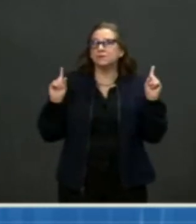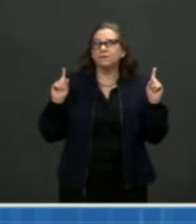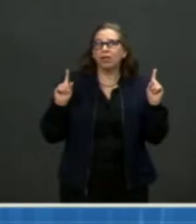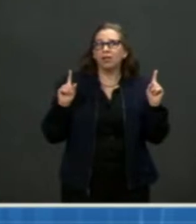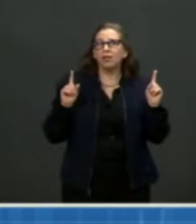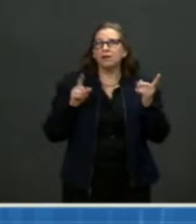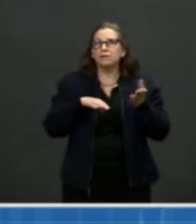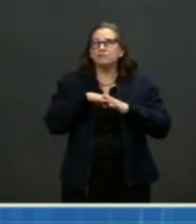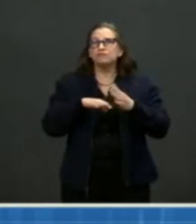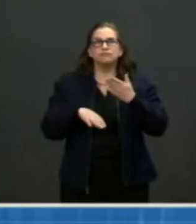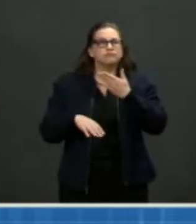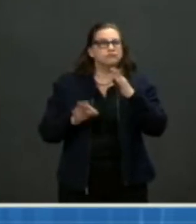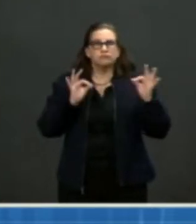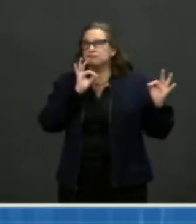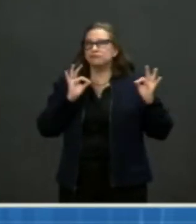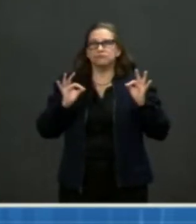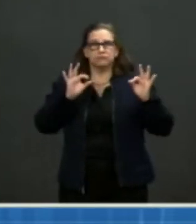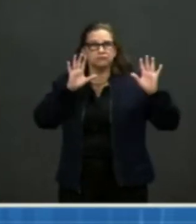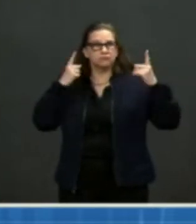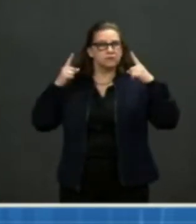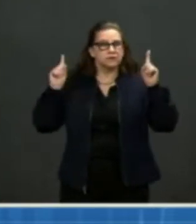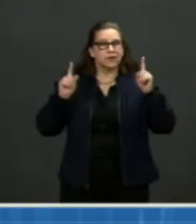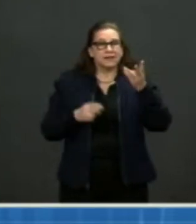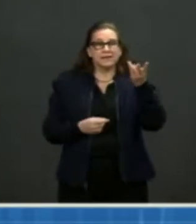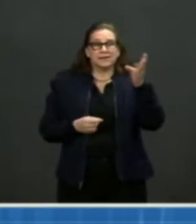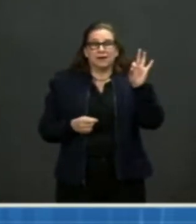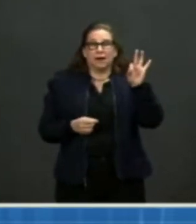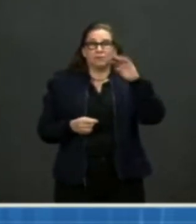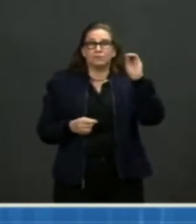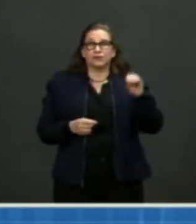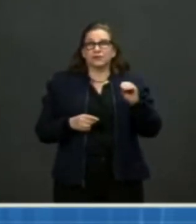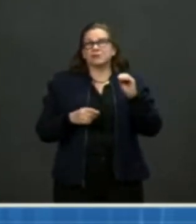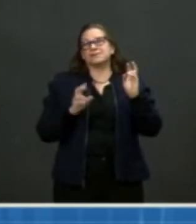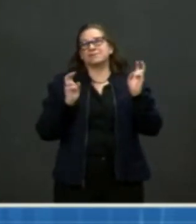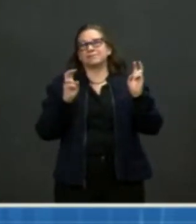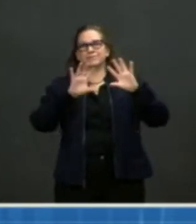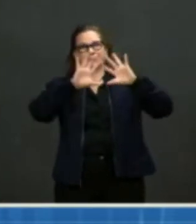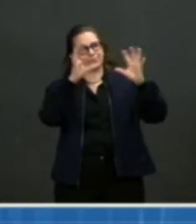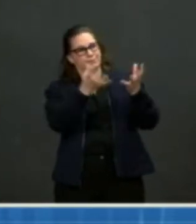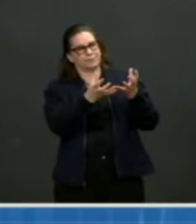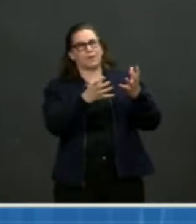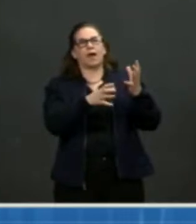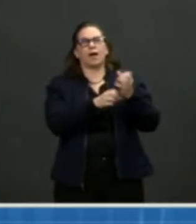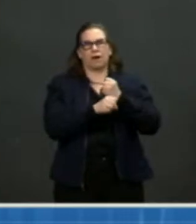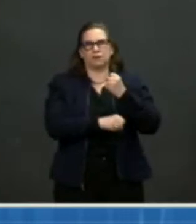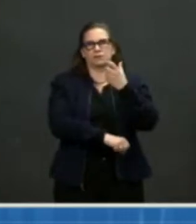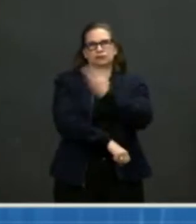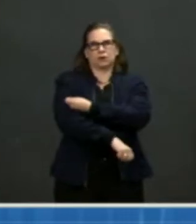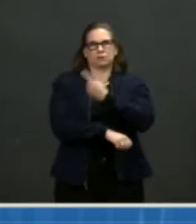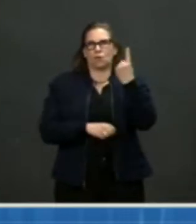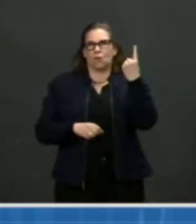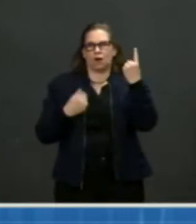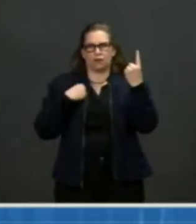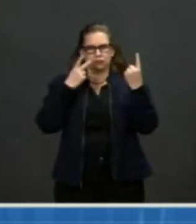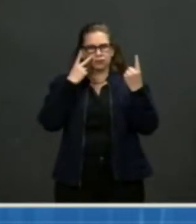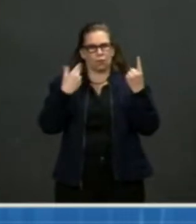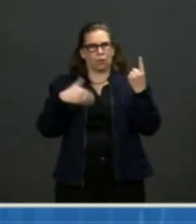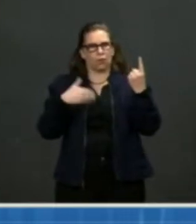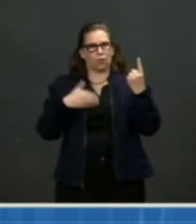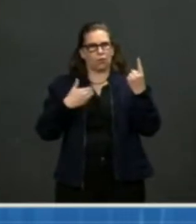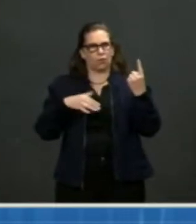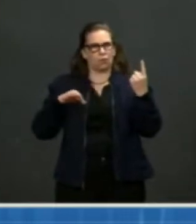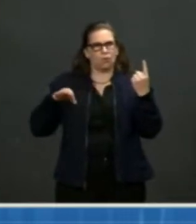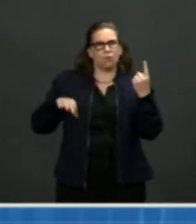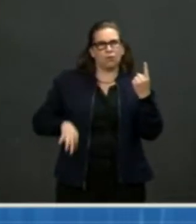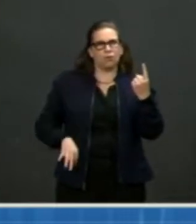fully vaccinated, we're seeing the benefit. For the first time since last summer, the percent of those over 65